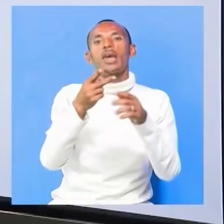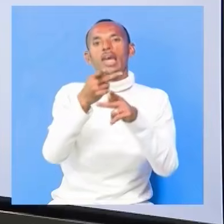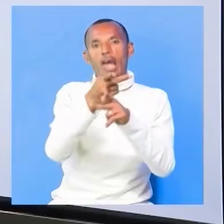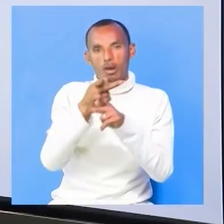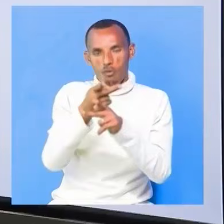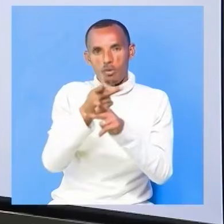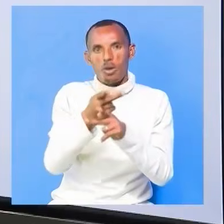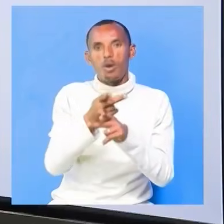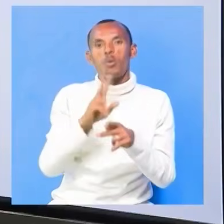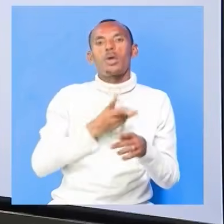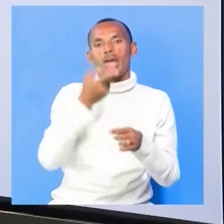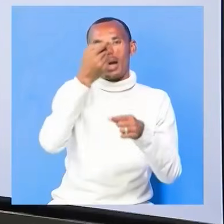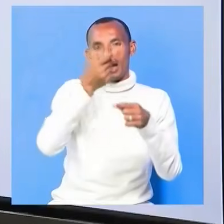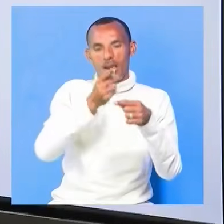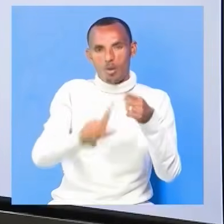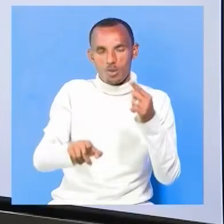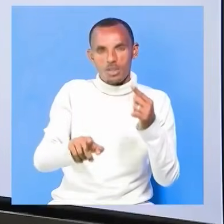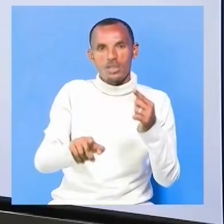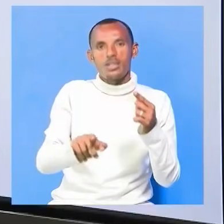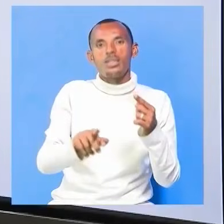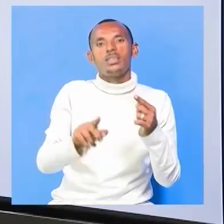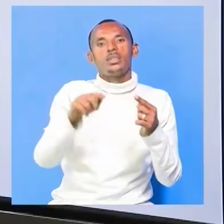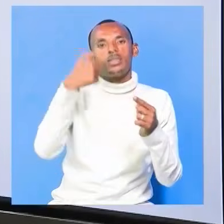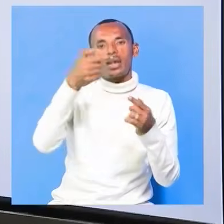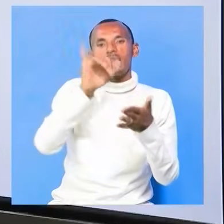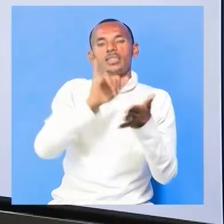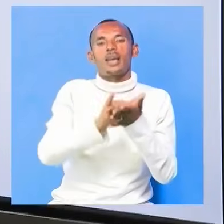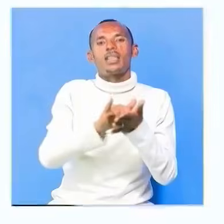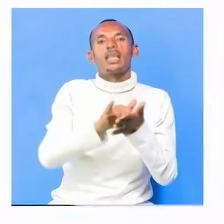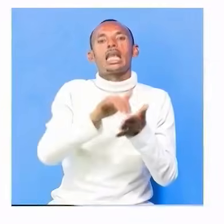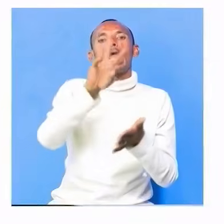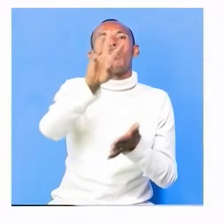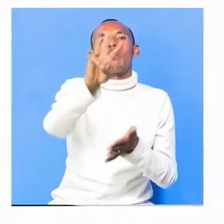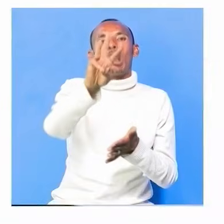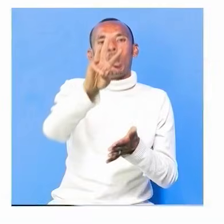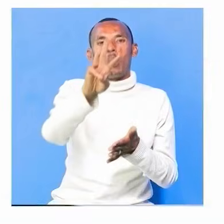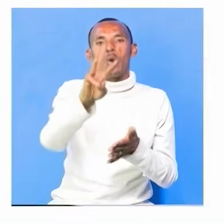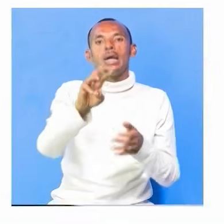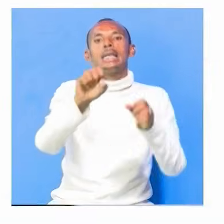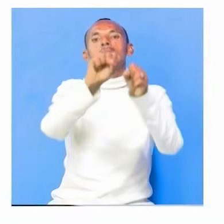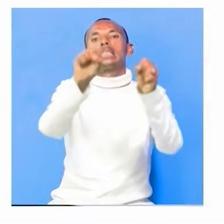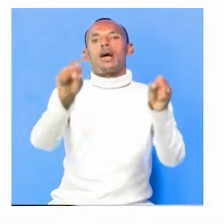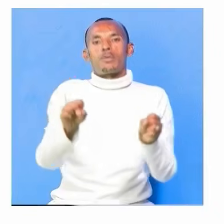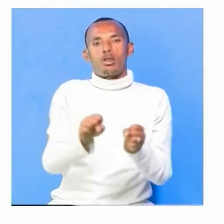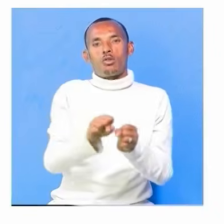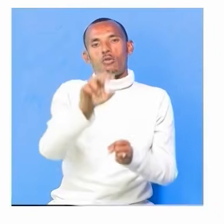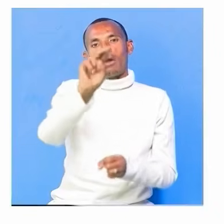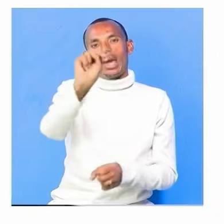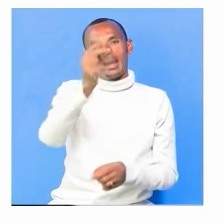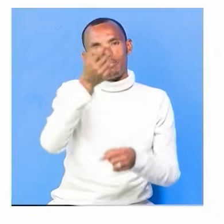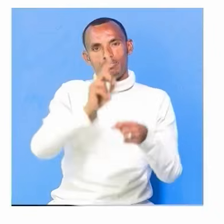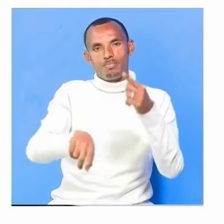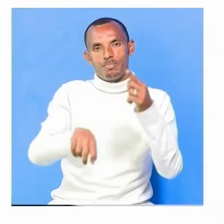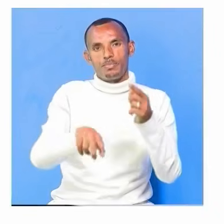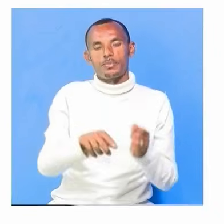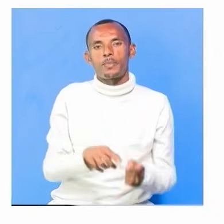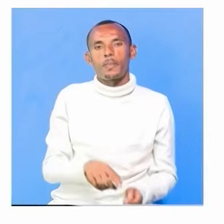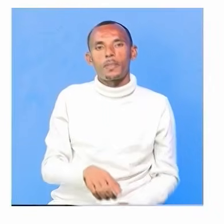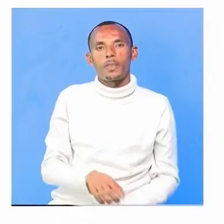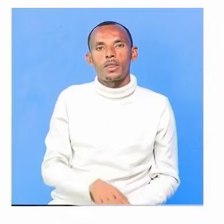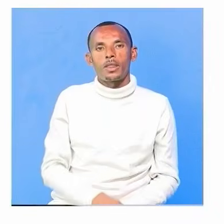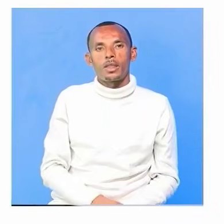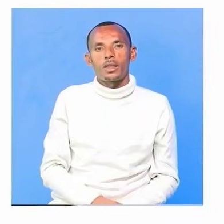We cannot say that W is the subset of N. You cannot say this.